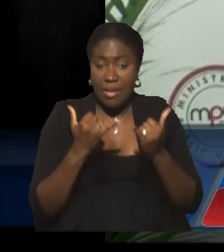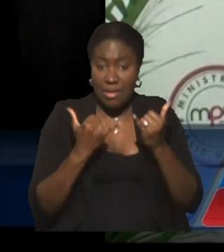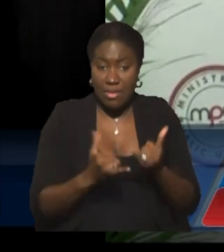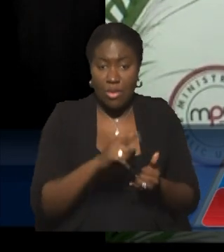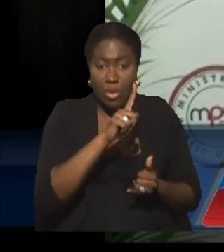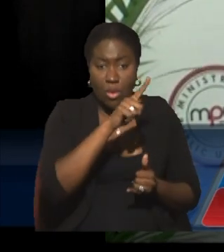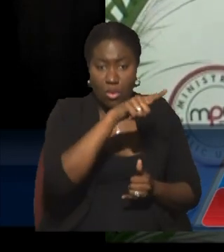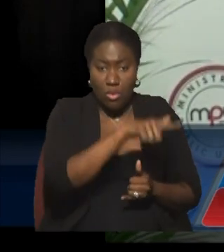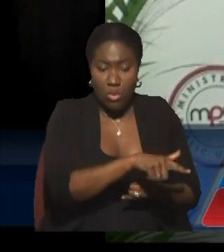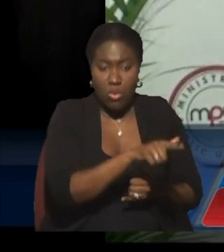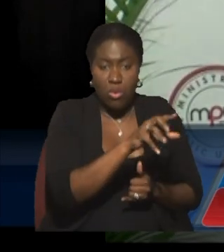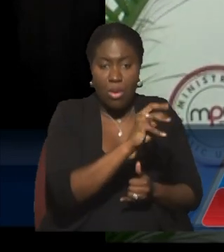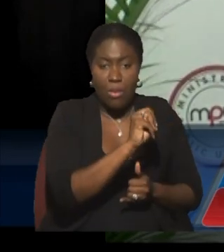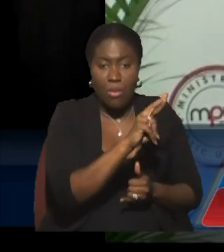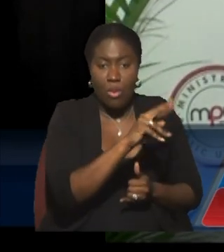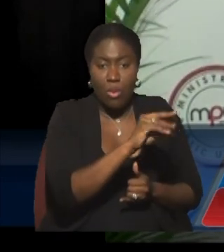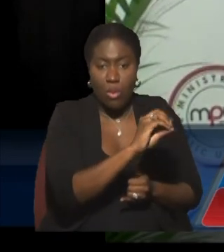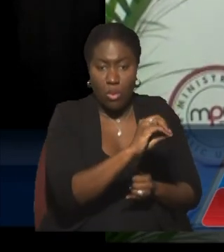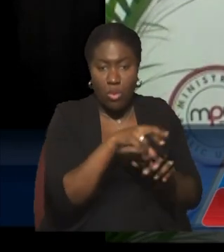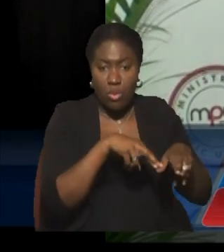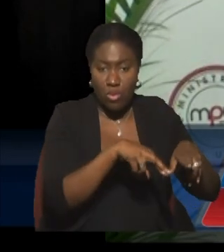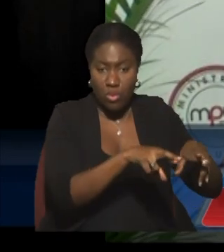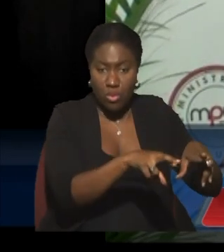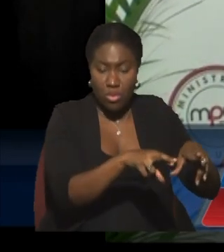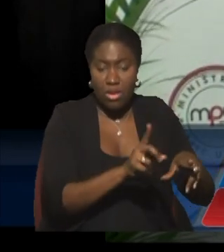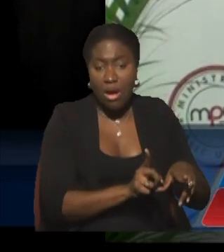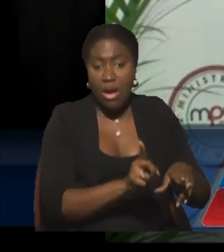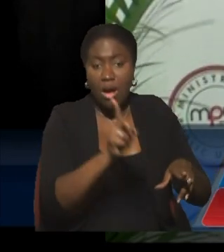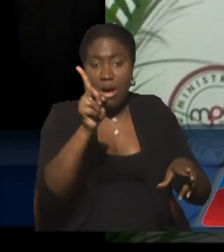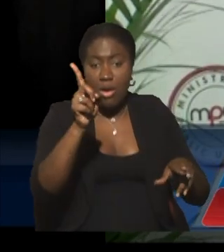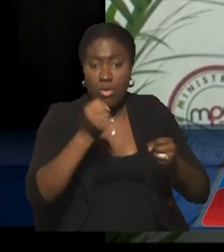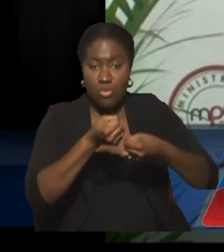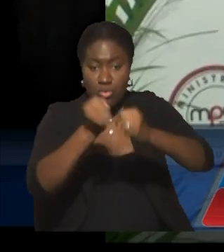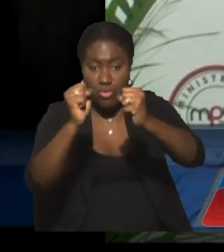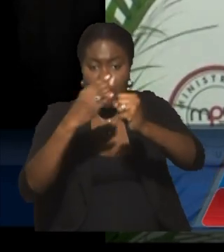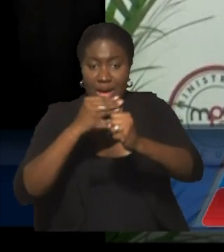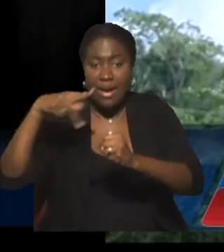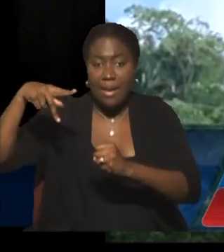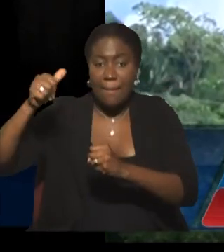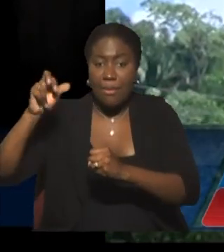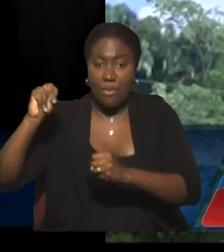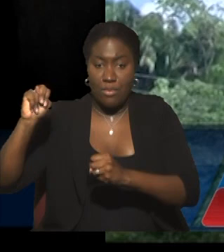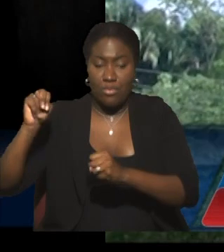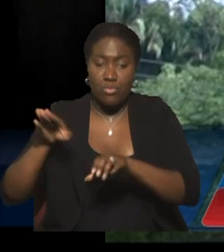Mancoco Moraldo, the Lee Platt and Upper Mancoco, and in the Paramin levels.